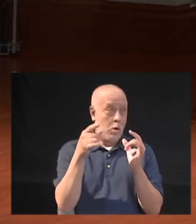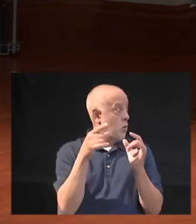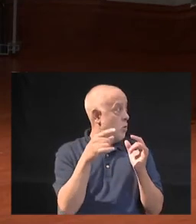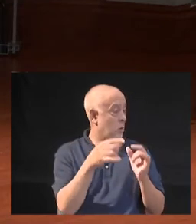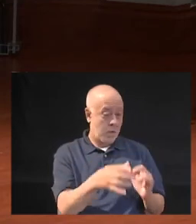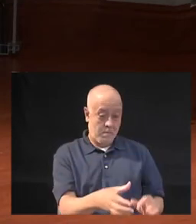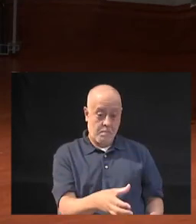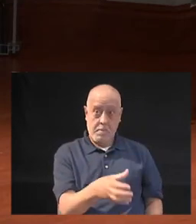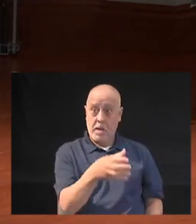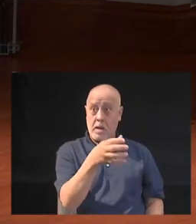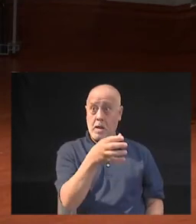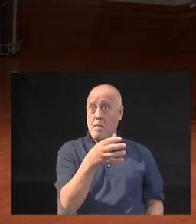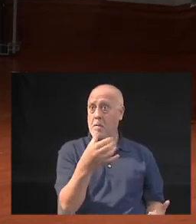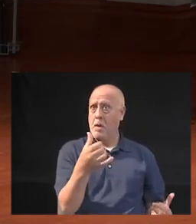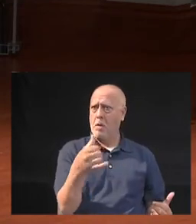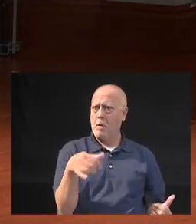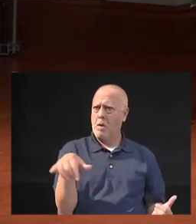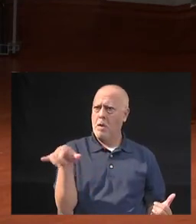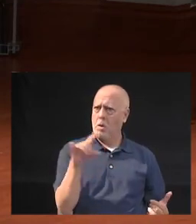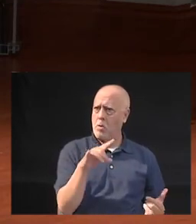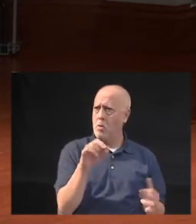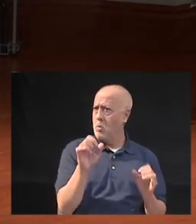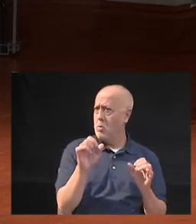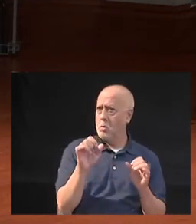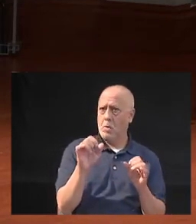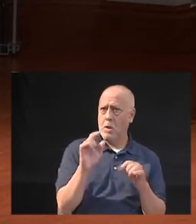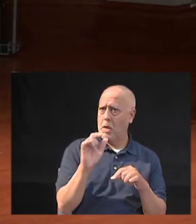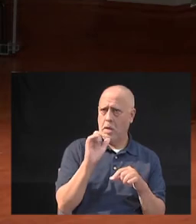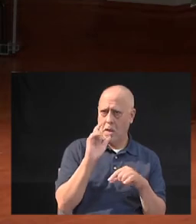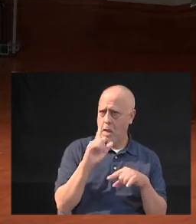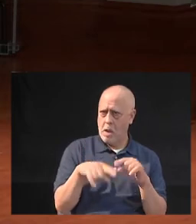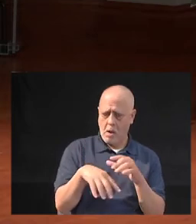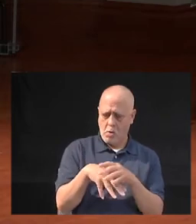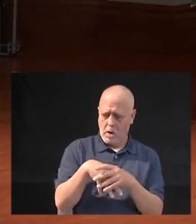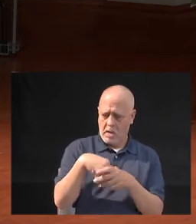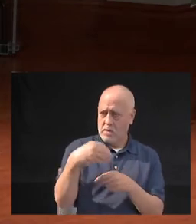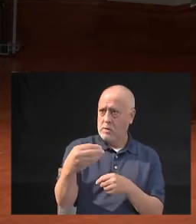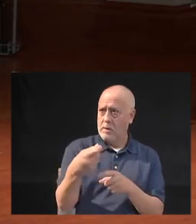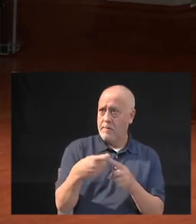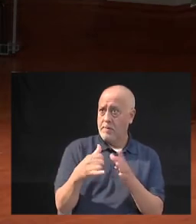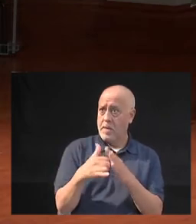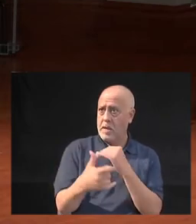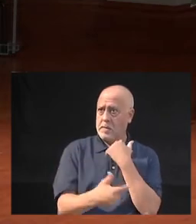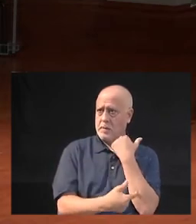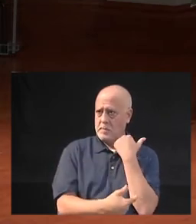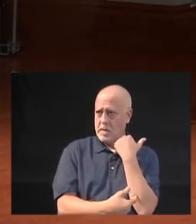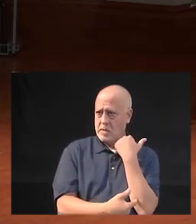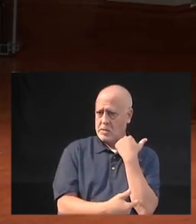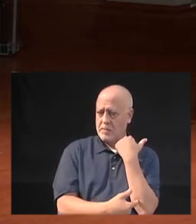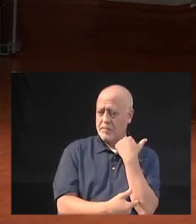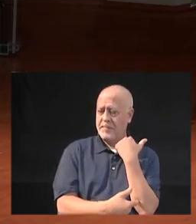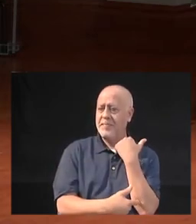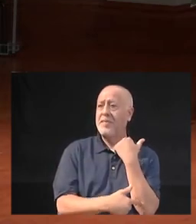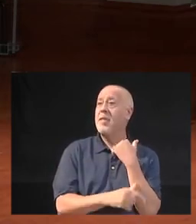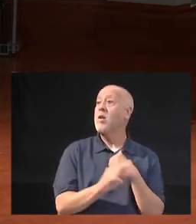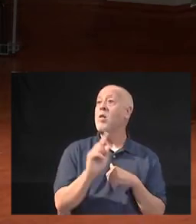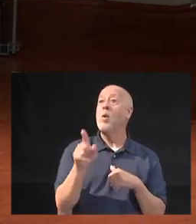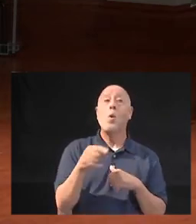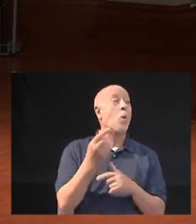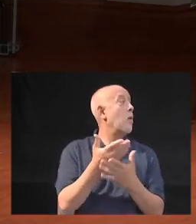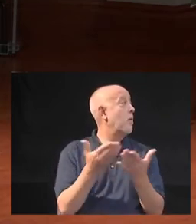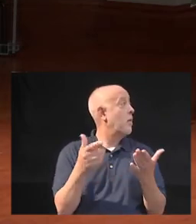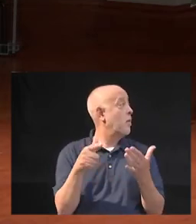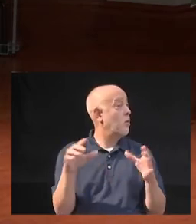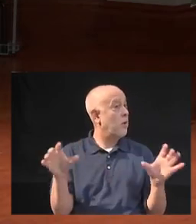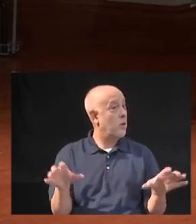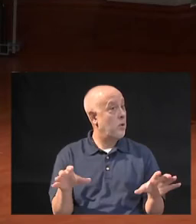this up now and that you cannot release yourself from the temptation. And so the only thing that you can